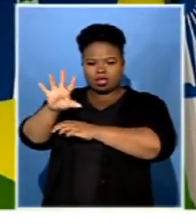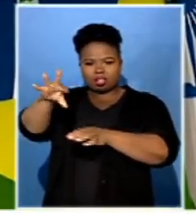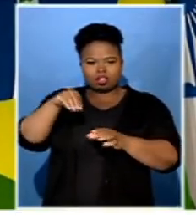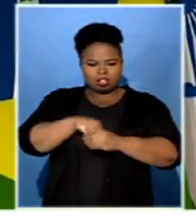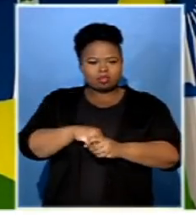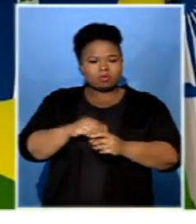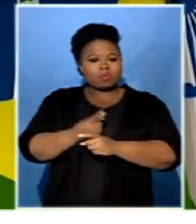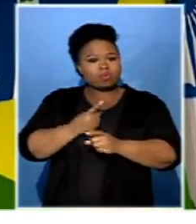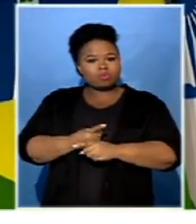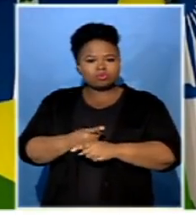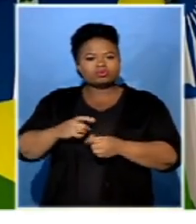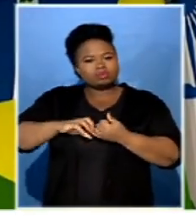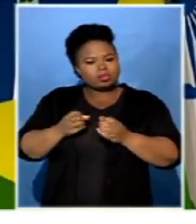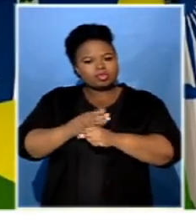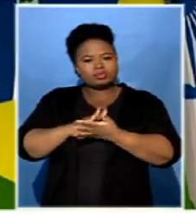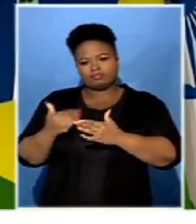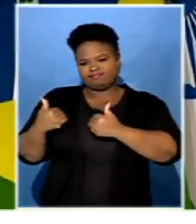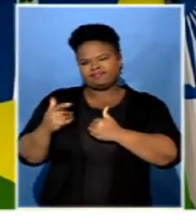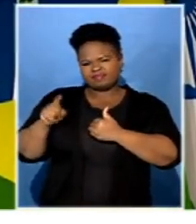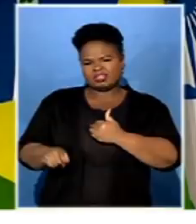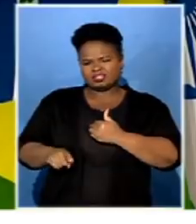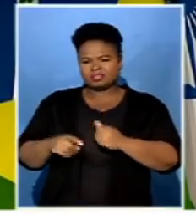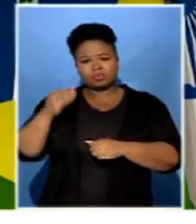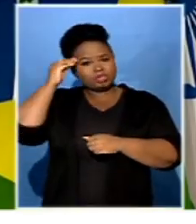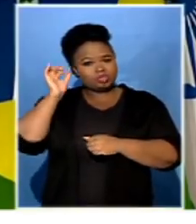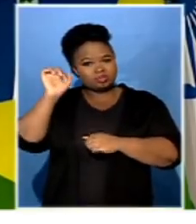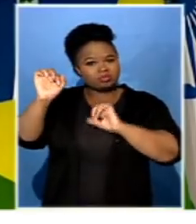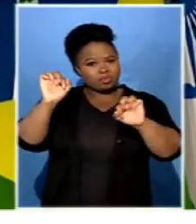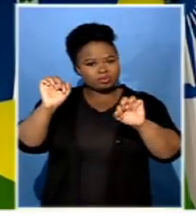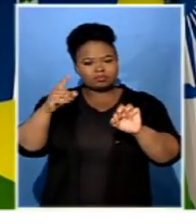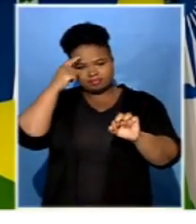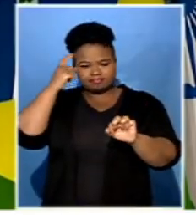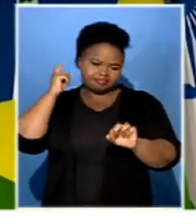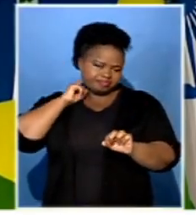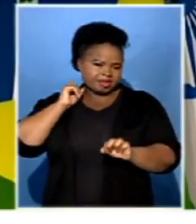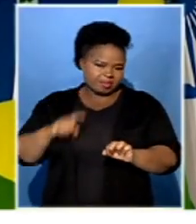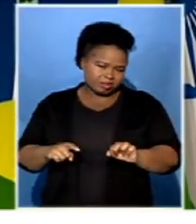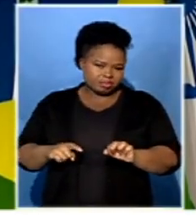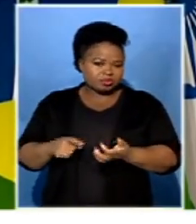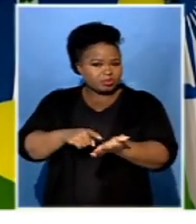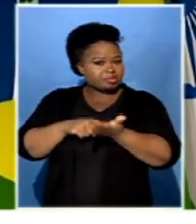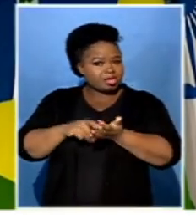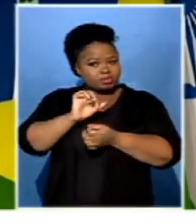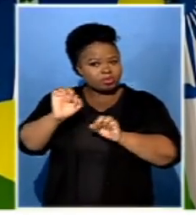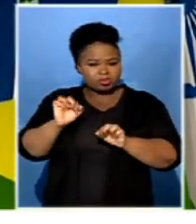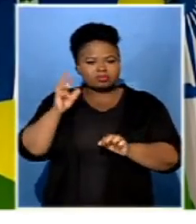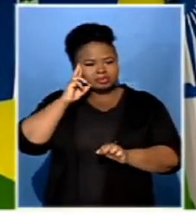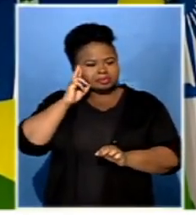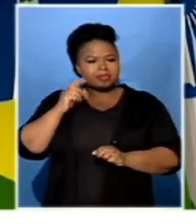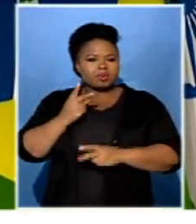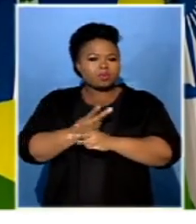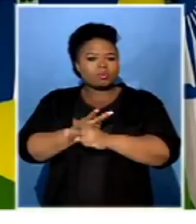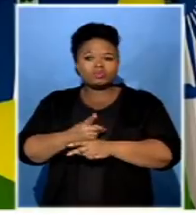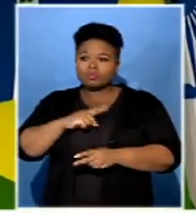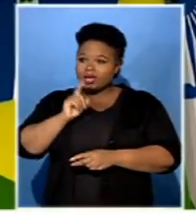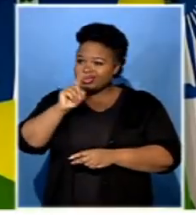developing countries are heeded, their interests and demands are taken into consideration, and there are sufficient